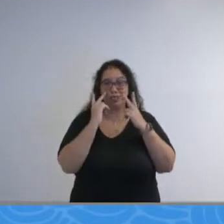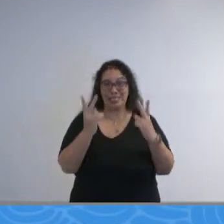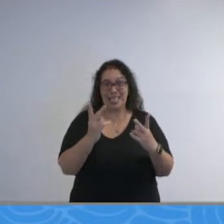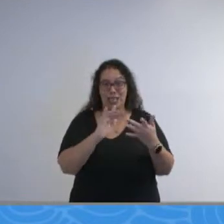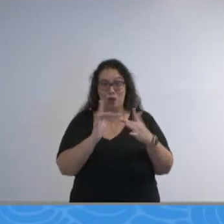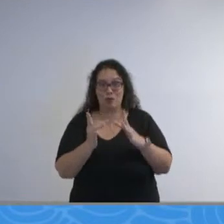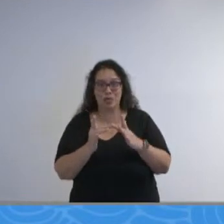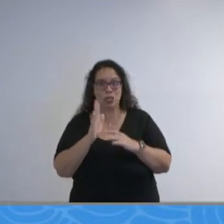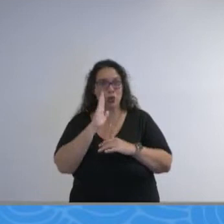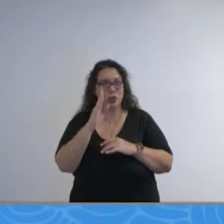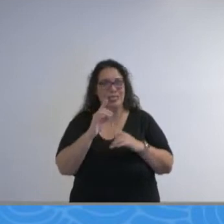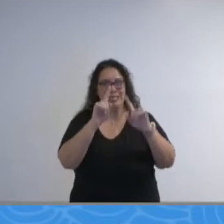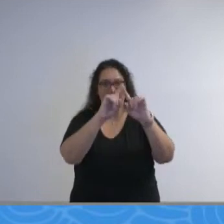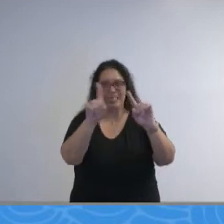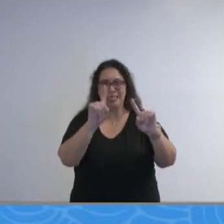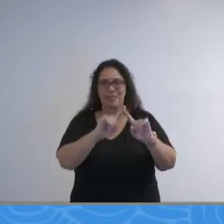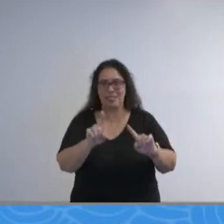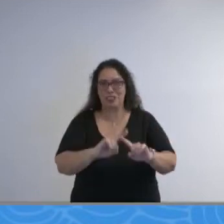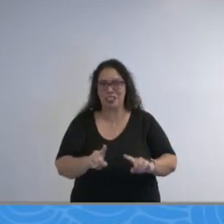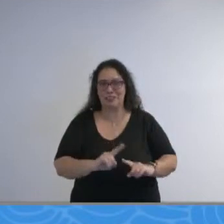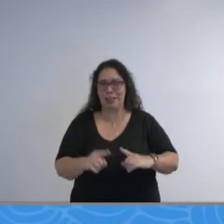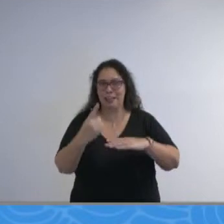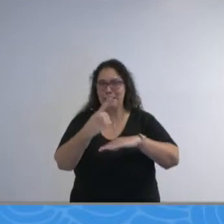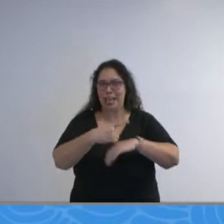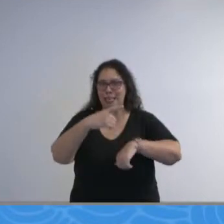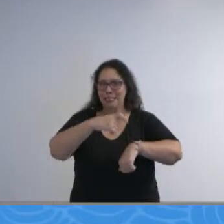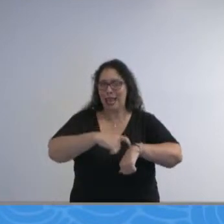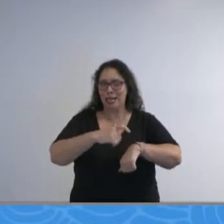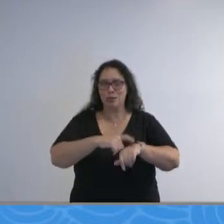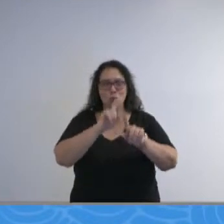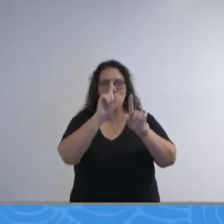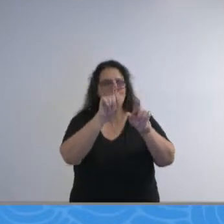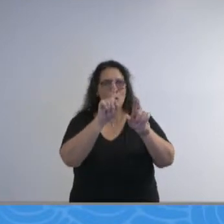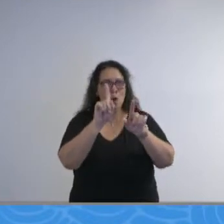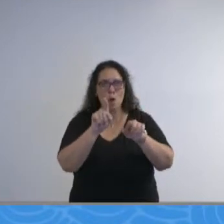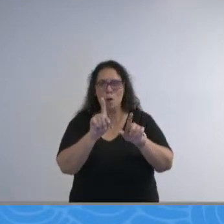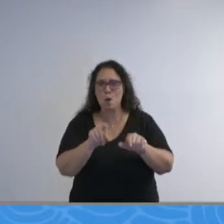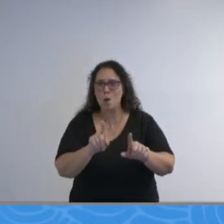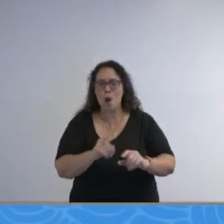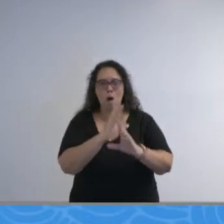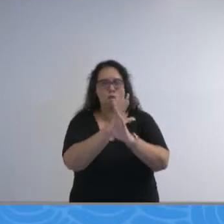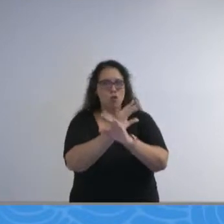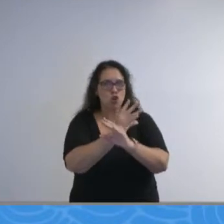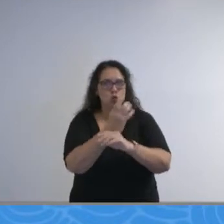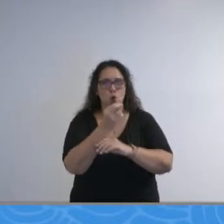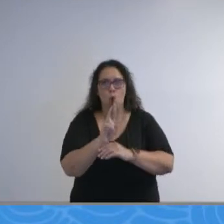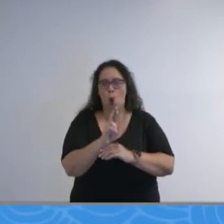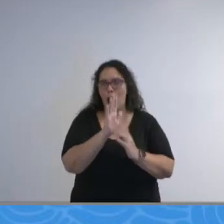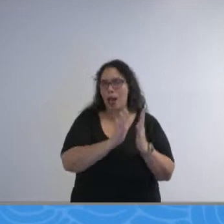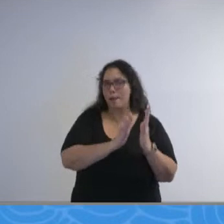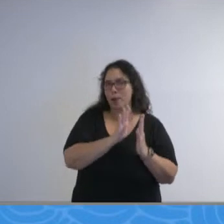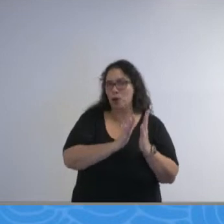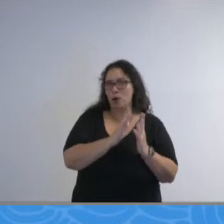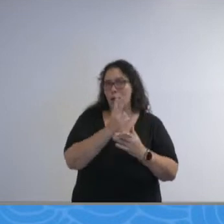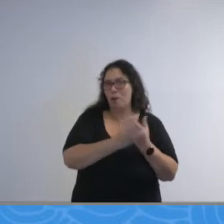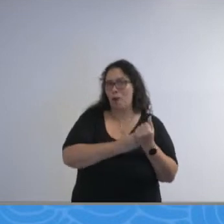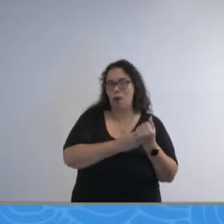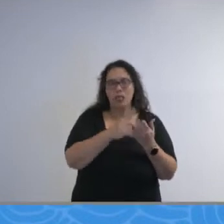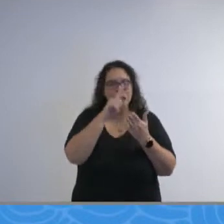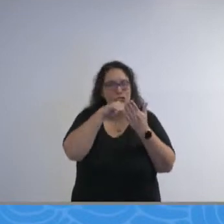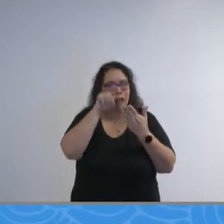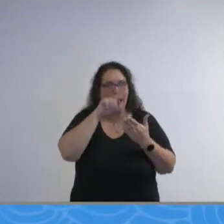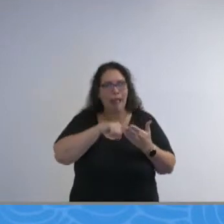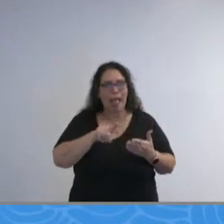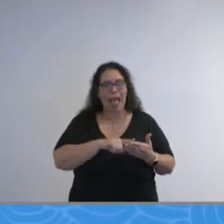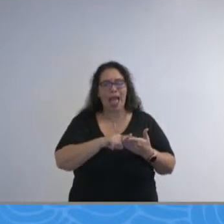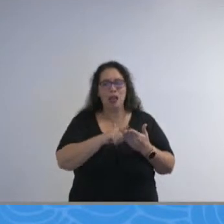a bunch of dates and times that you can go to each site, whether it's virtual or in person, to check it out, to